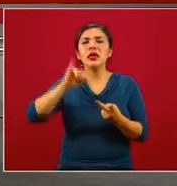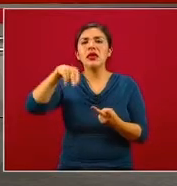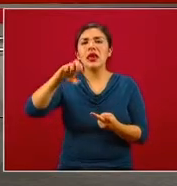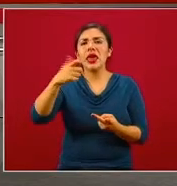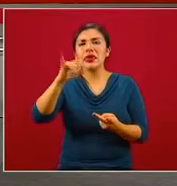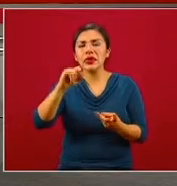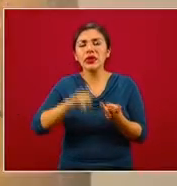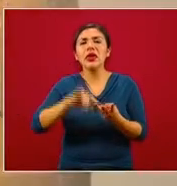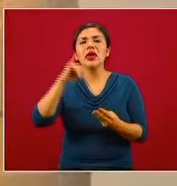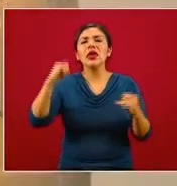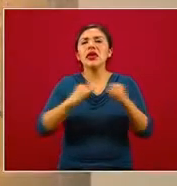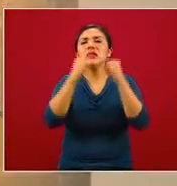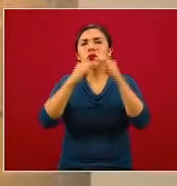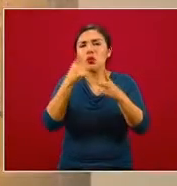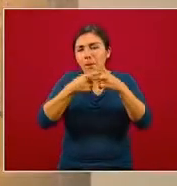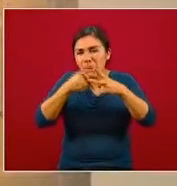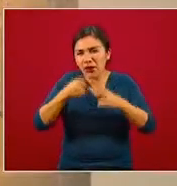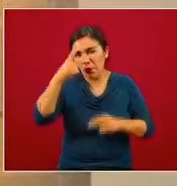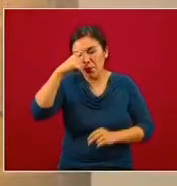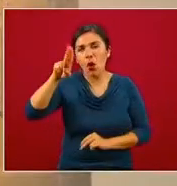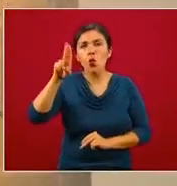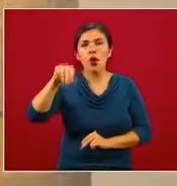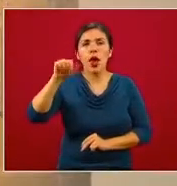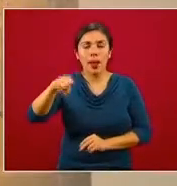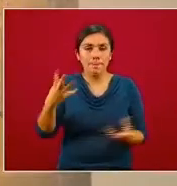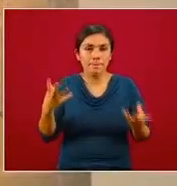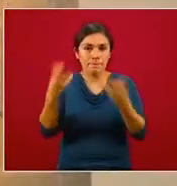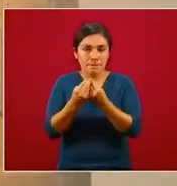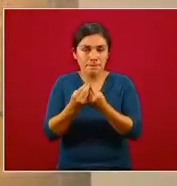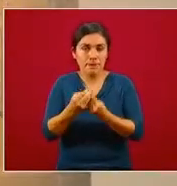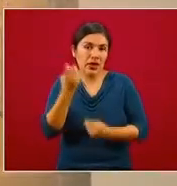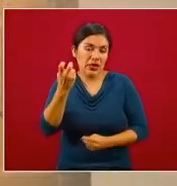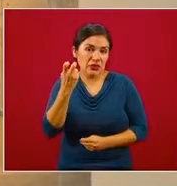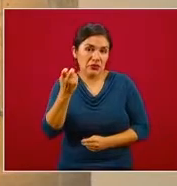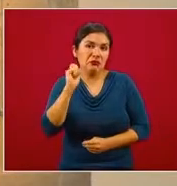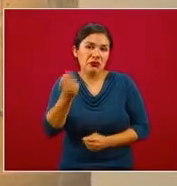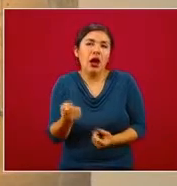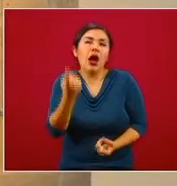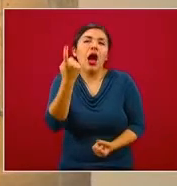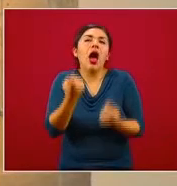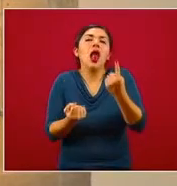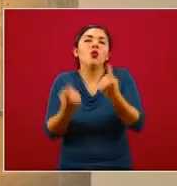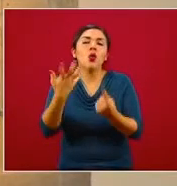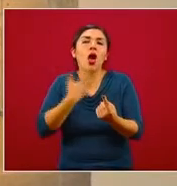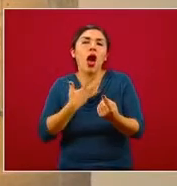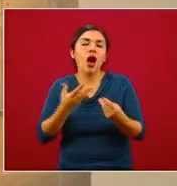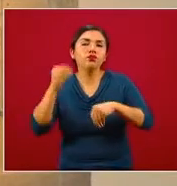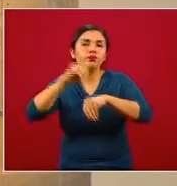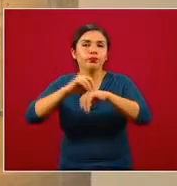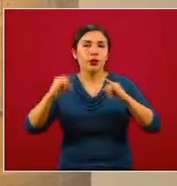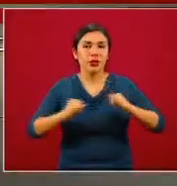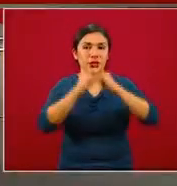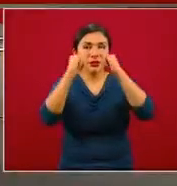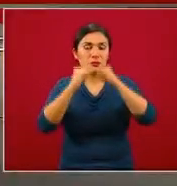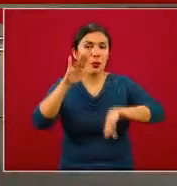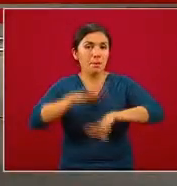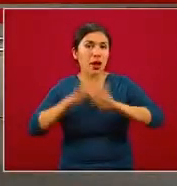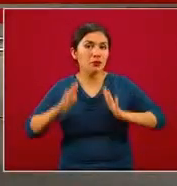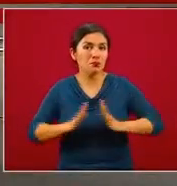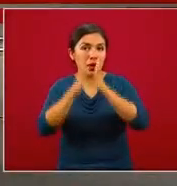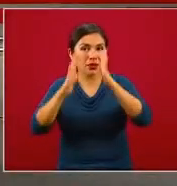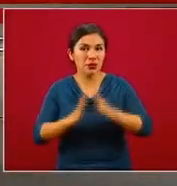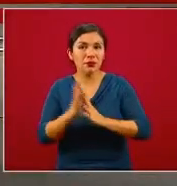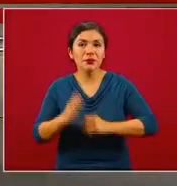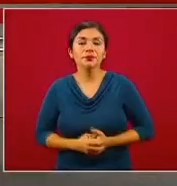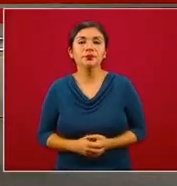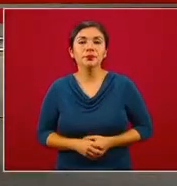CONABIO is a very important organization that is under CEPERMAT. INEGI, which is the Mathematics